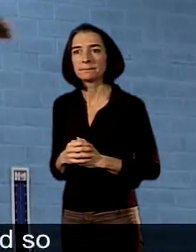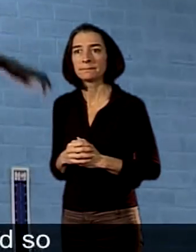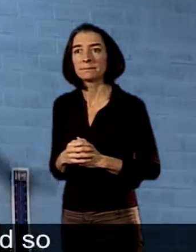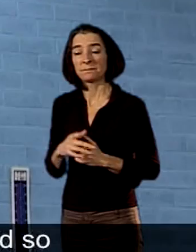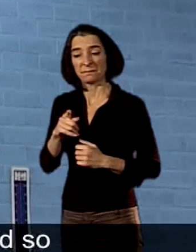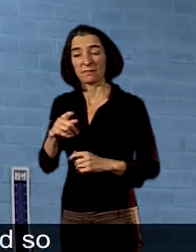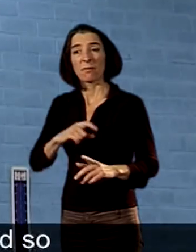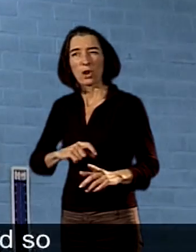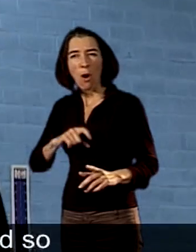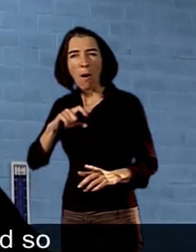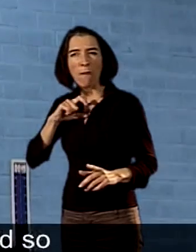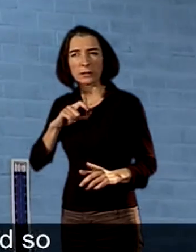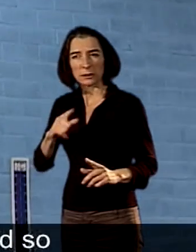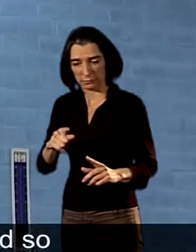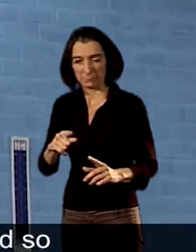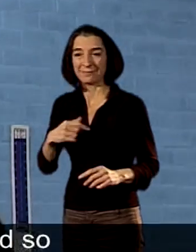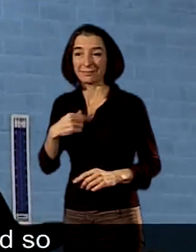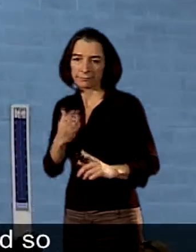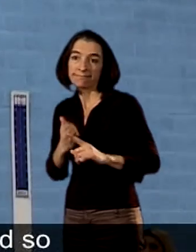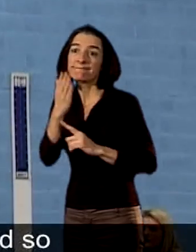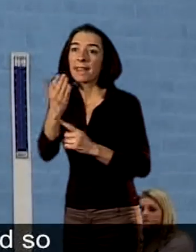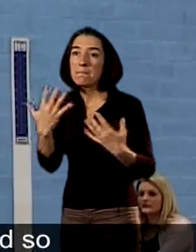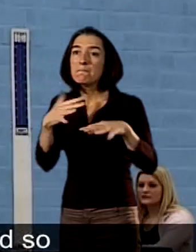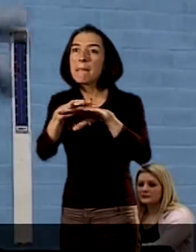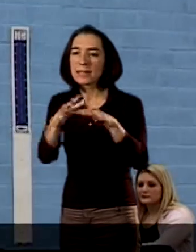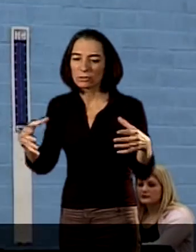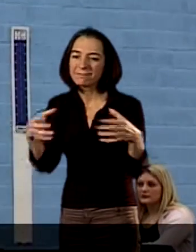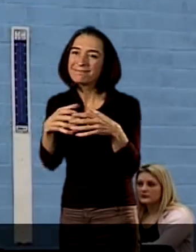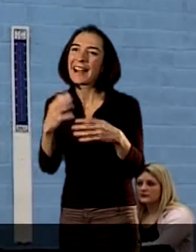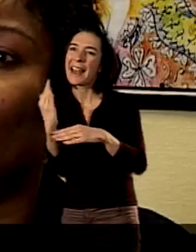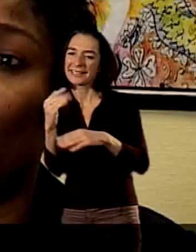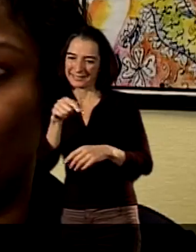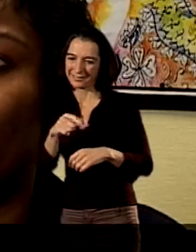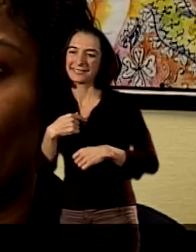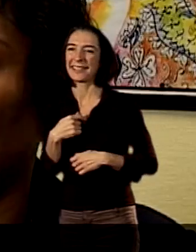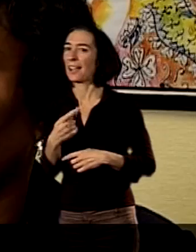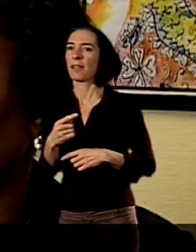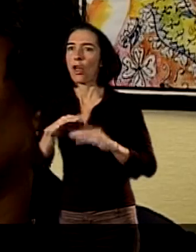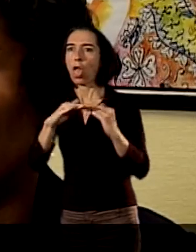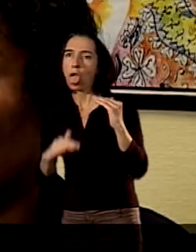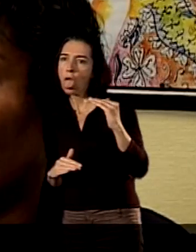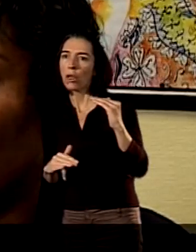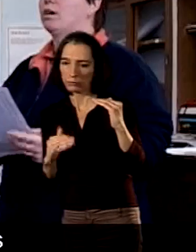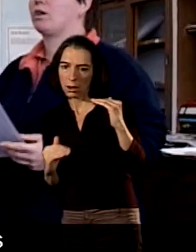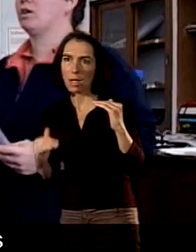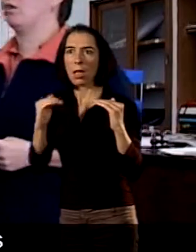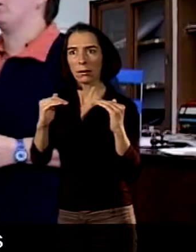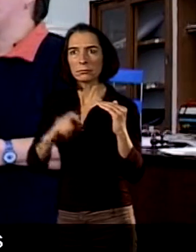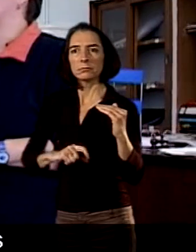far more confident than they were before, so therefore when they go to a mainstream lesson, they tend not to lag behind as they would